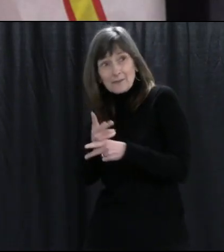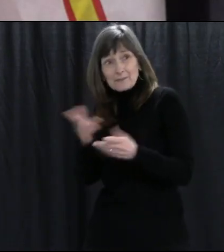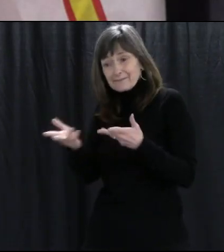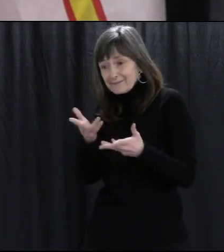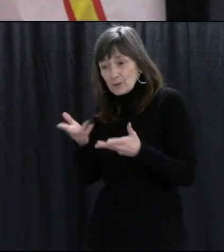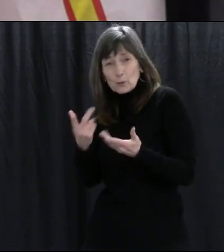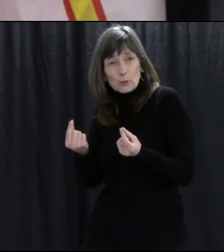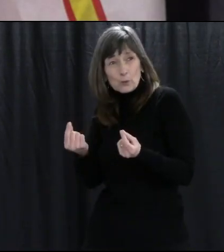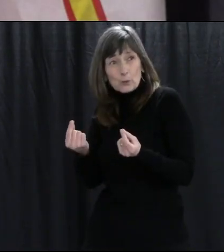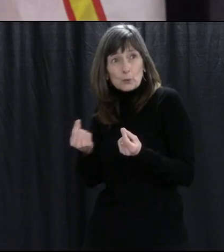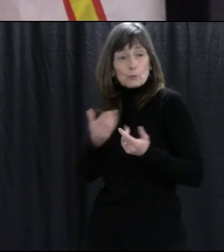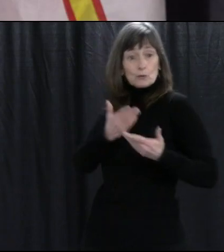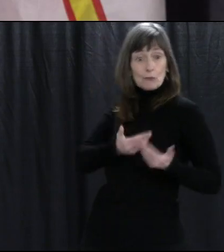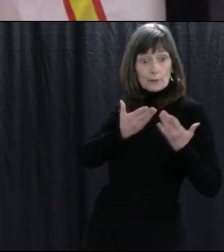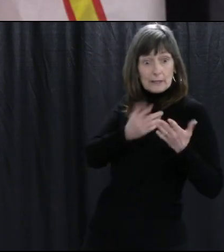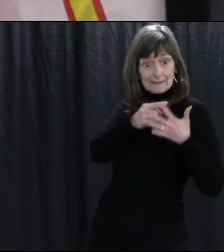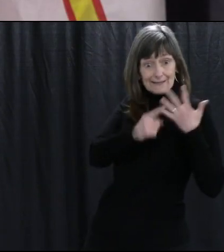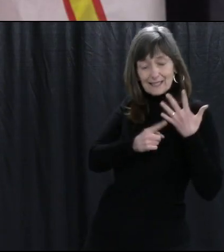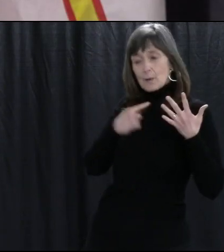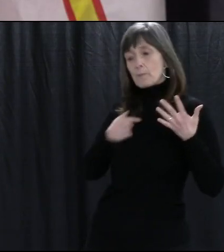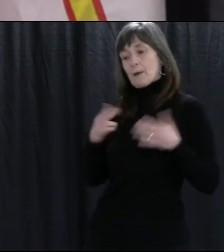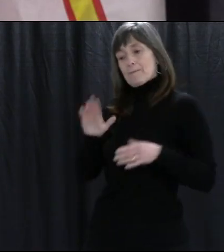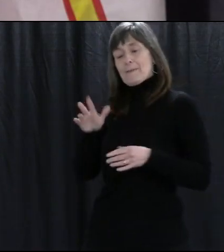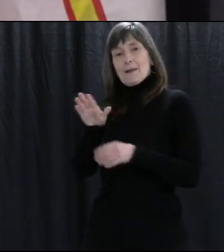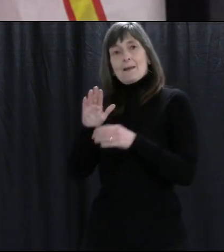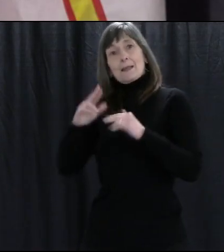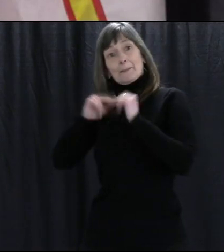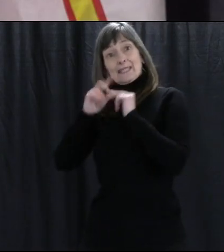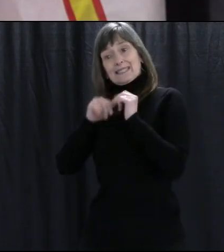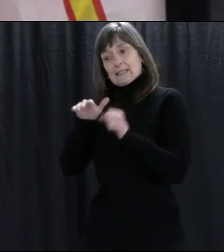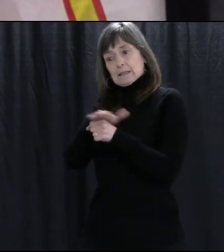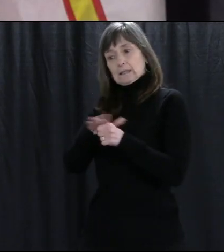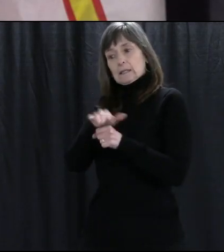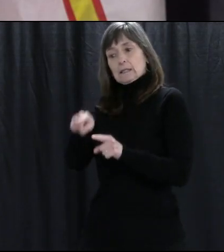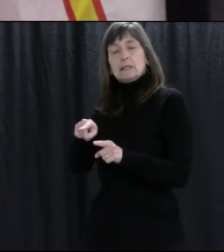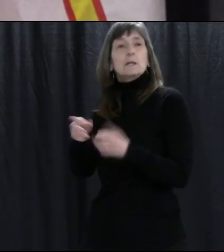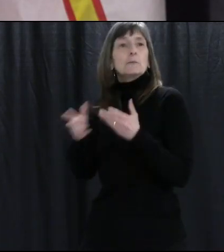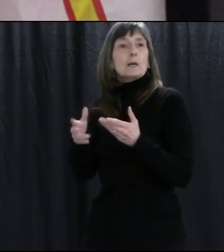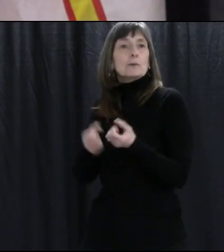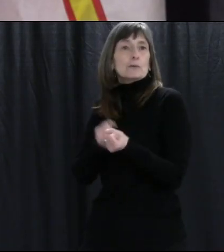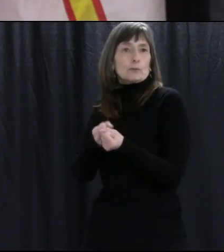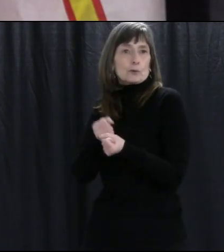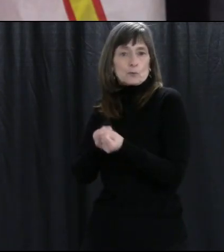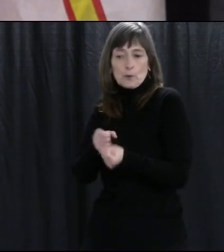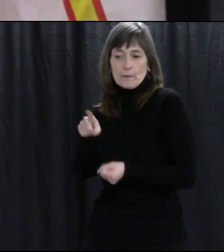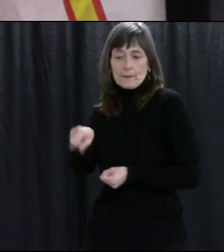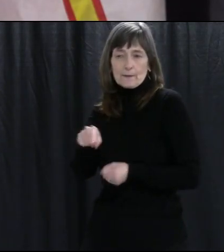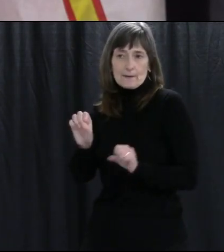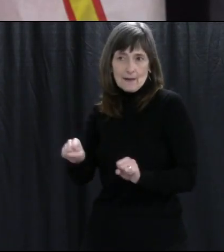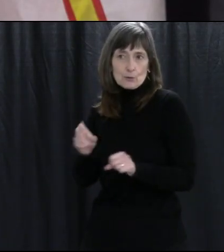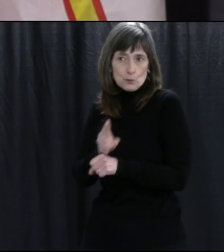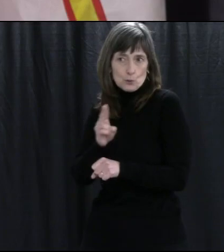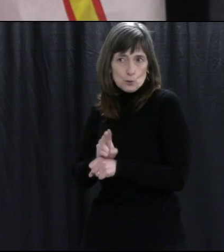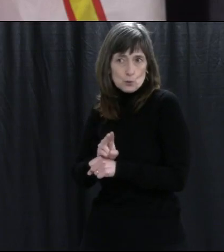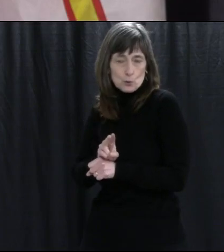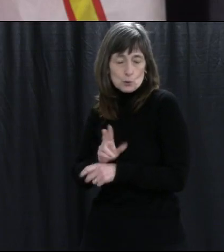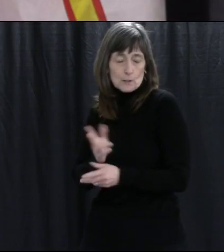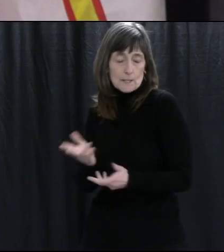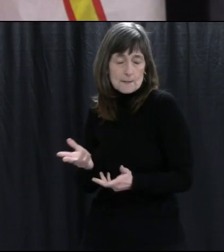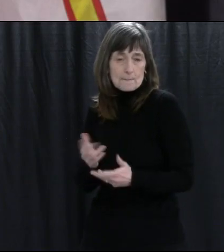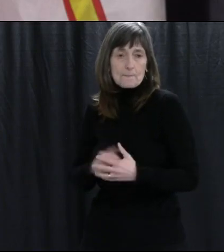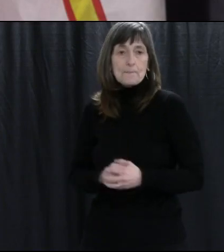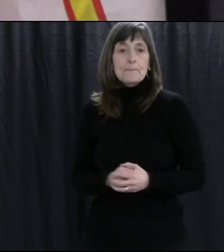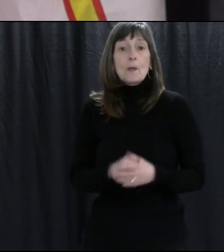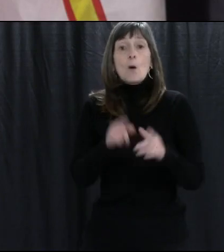have already been made, to use those spaces to support some of the essential workers within the province. Also realizing that the